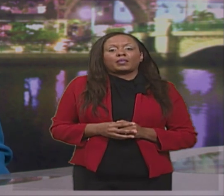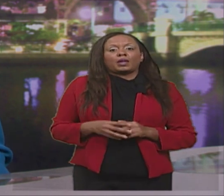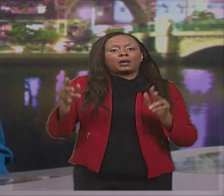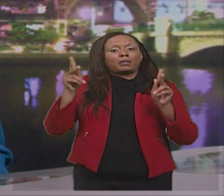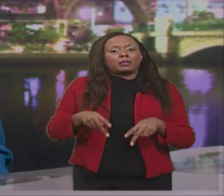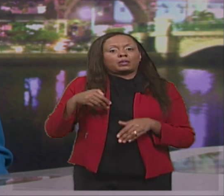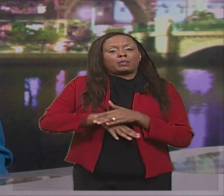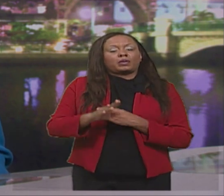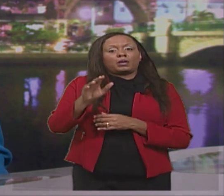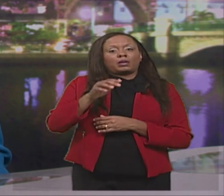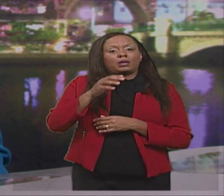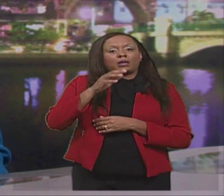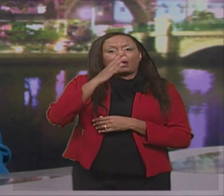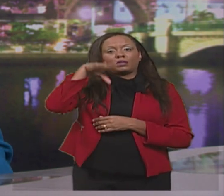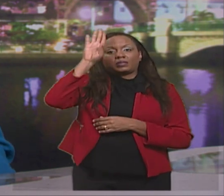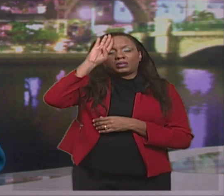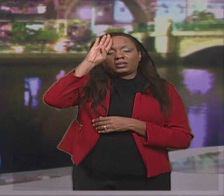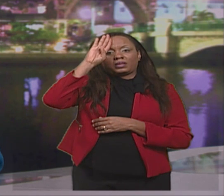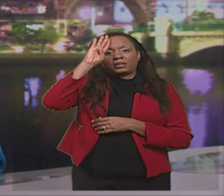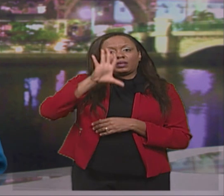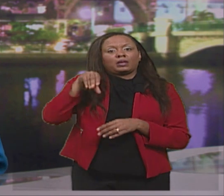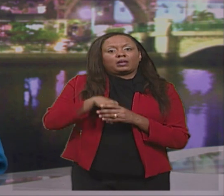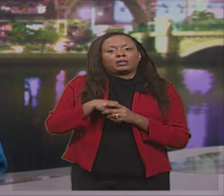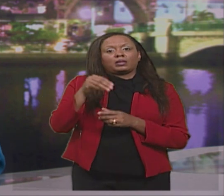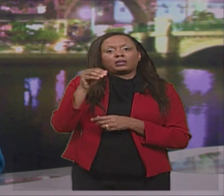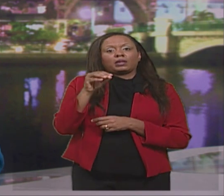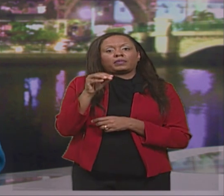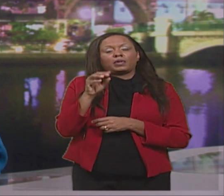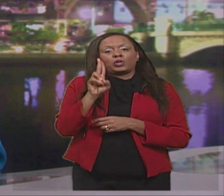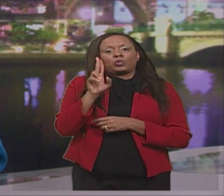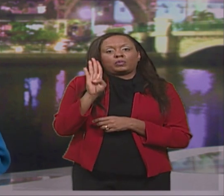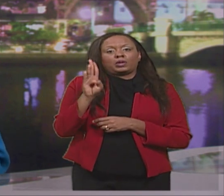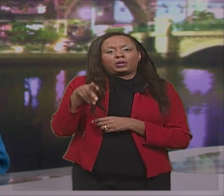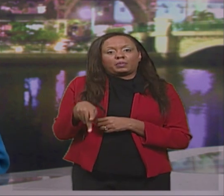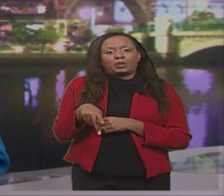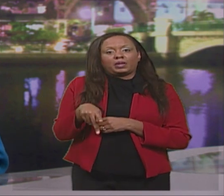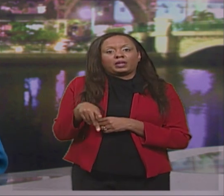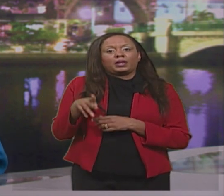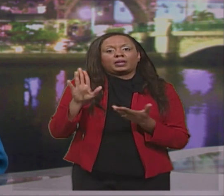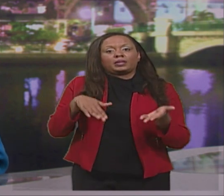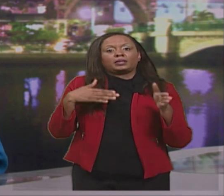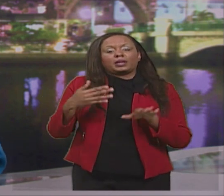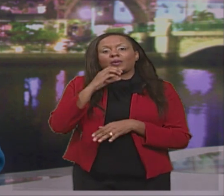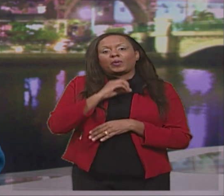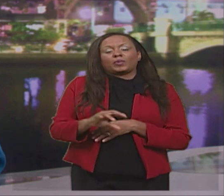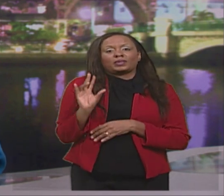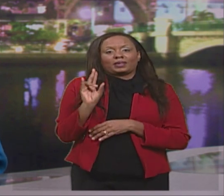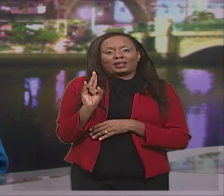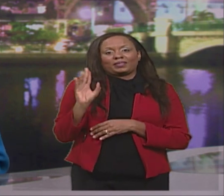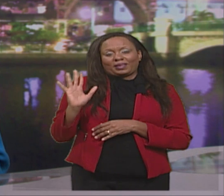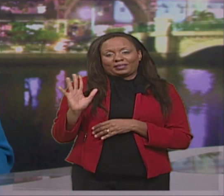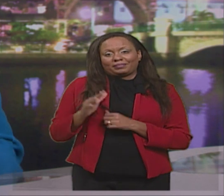Australian-born Kim Young, who was a member of the now-defunct United Bermuda Party, or UBP's, final cabinet, has died at the age